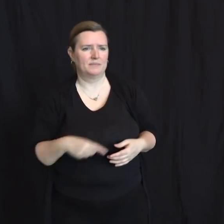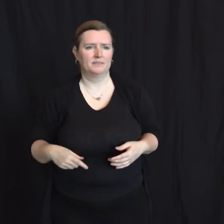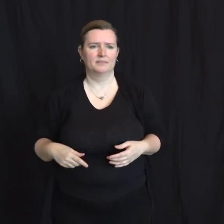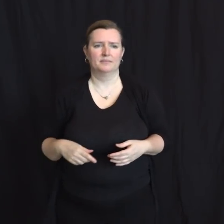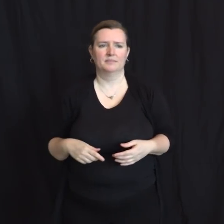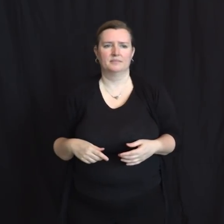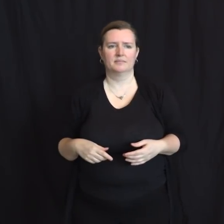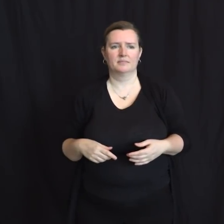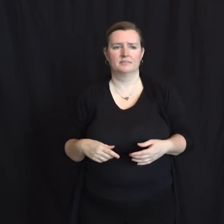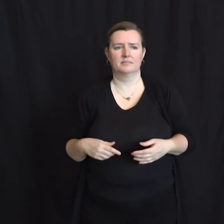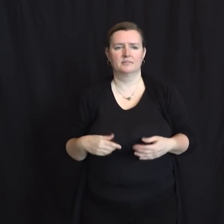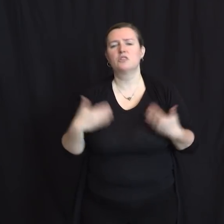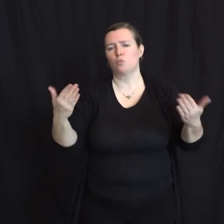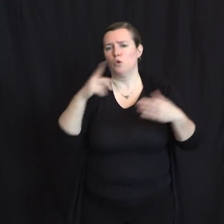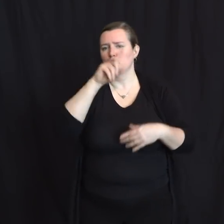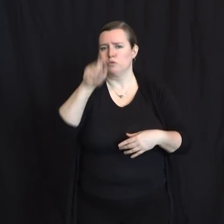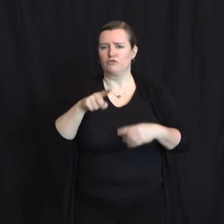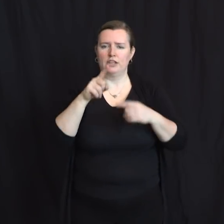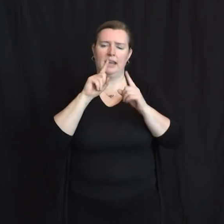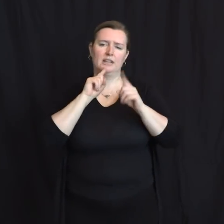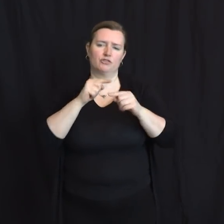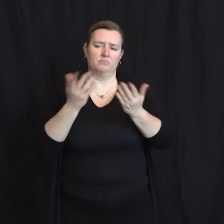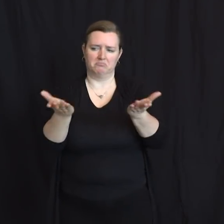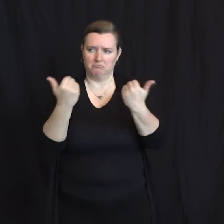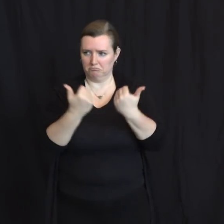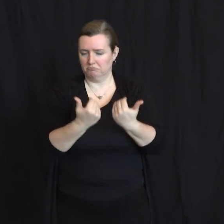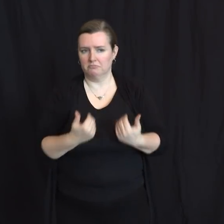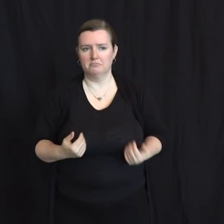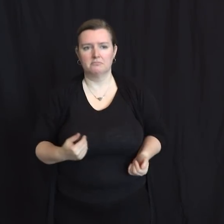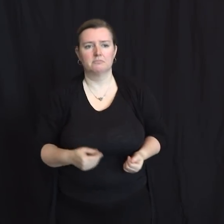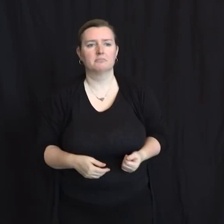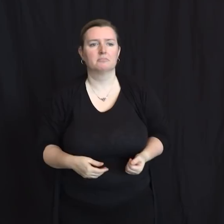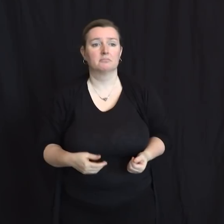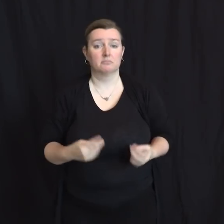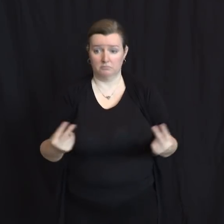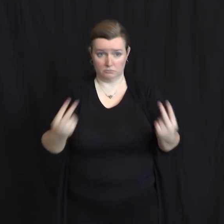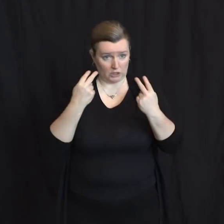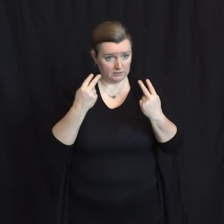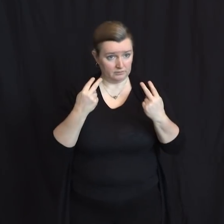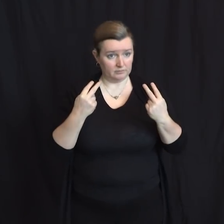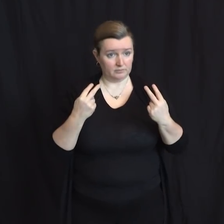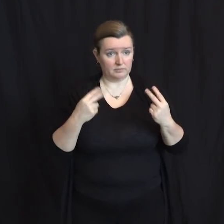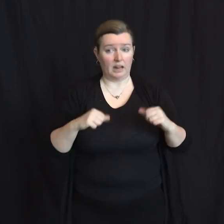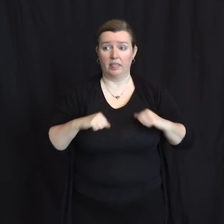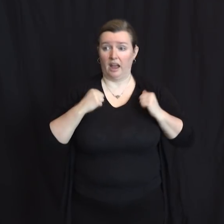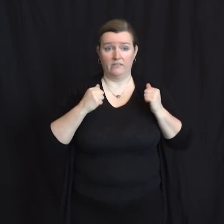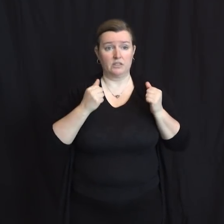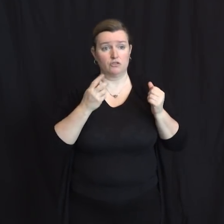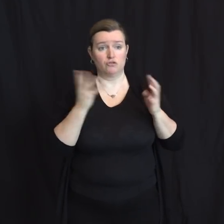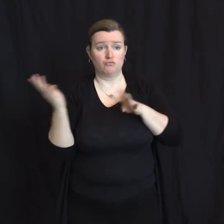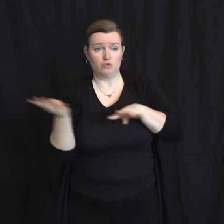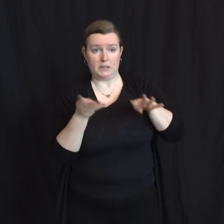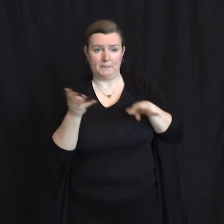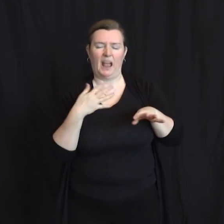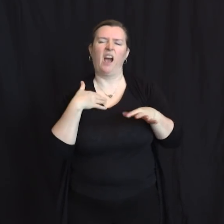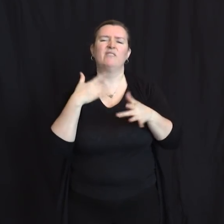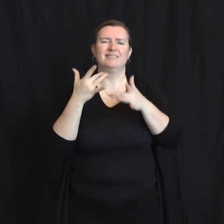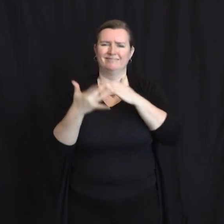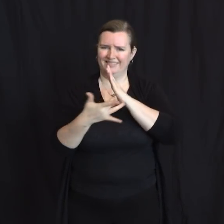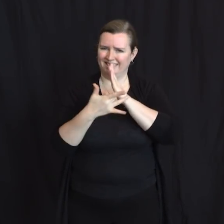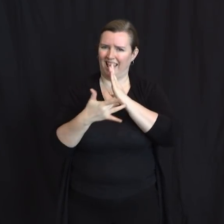Matt, but if I could ask, and I know we've got, I should say this, for those of you watching the live stream, we've had some technical challenges. Are they behind us at this